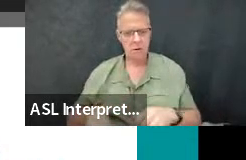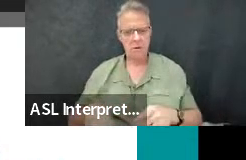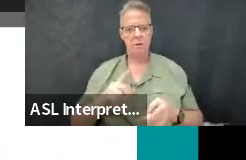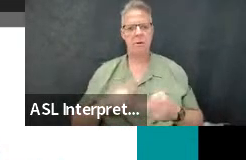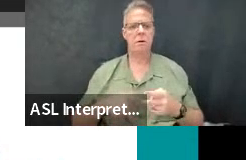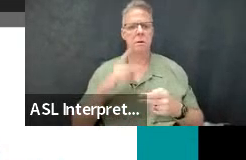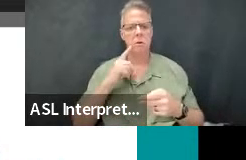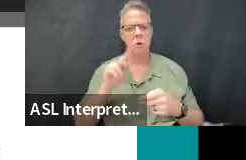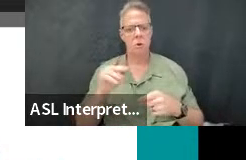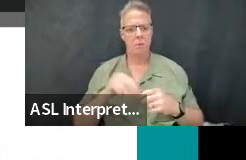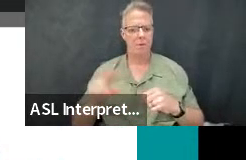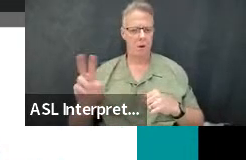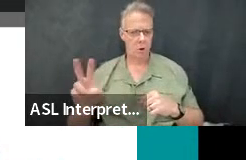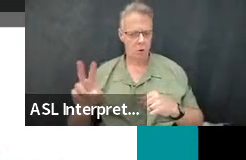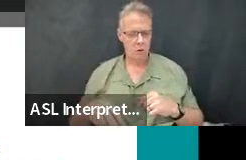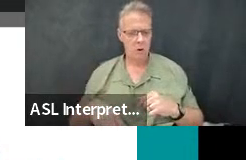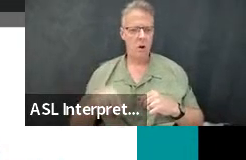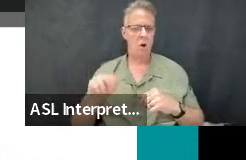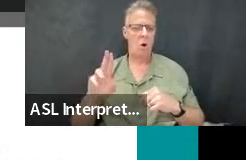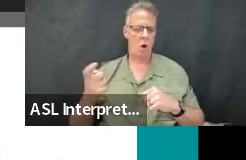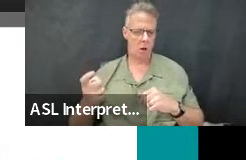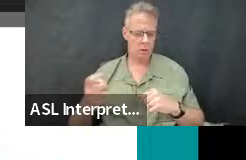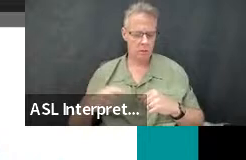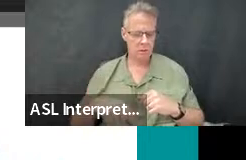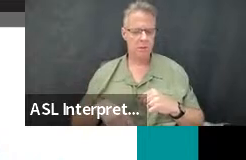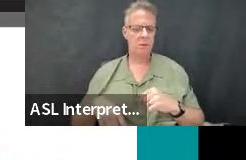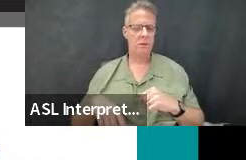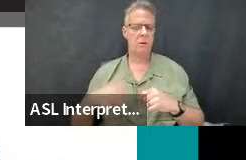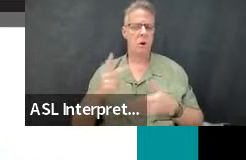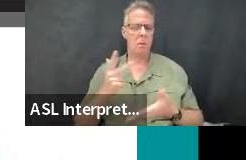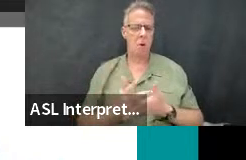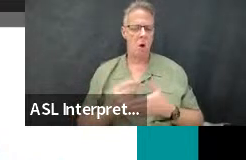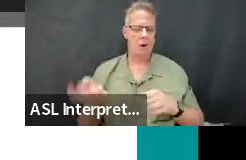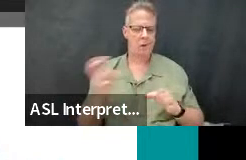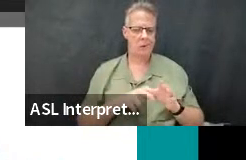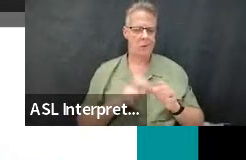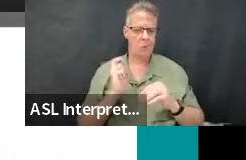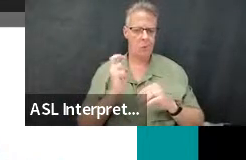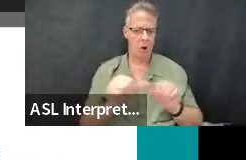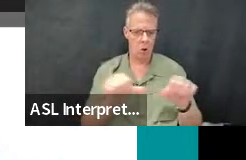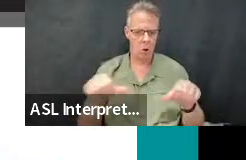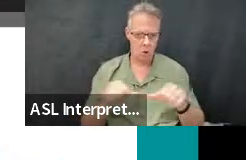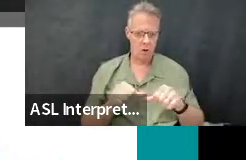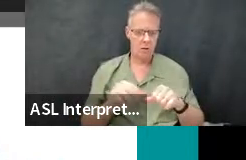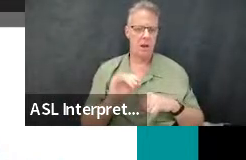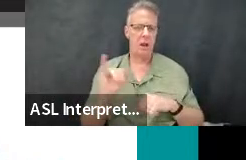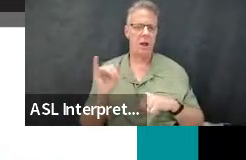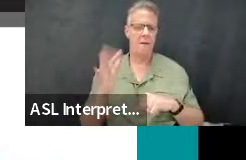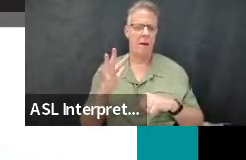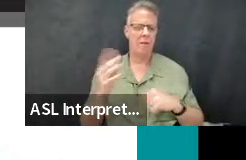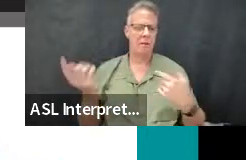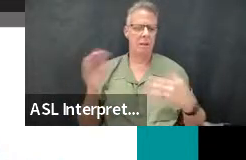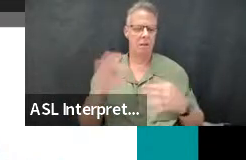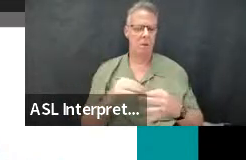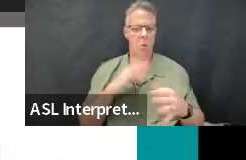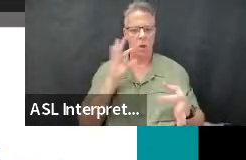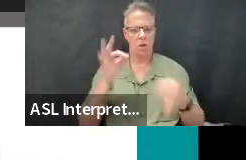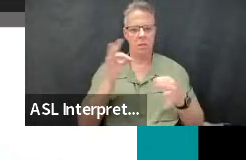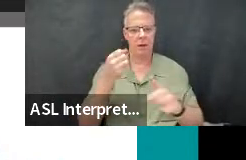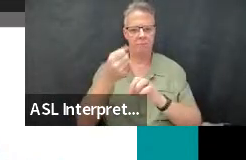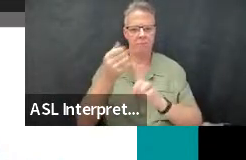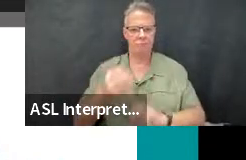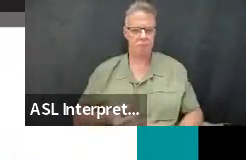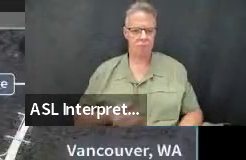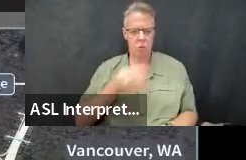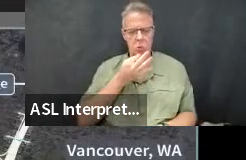ramps in Vancouver, the aux lanes, park and ride locations, and I-5 alignment, which we'll go through in detail.